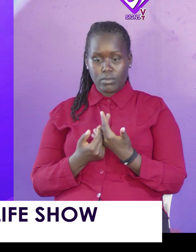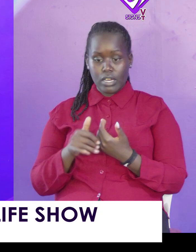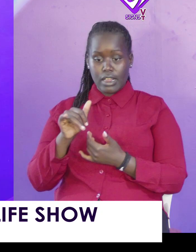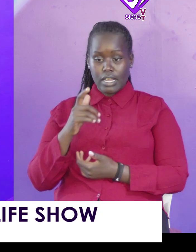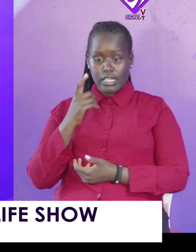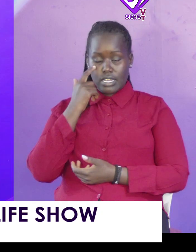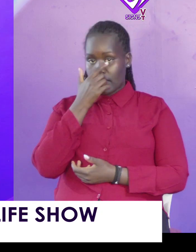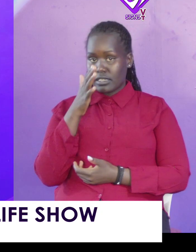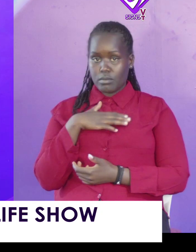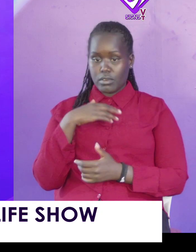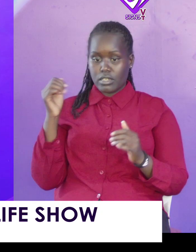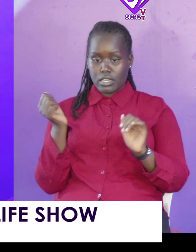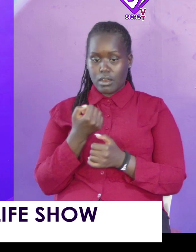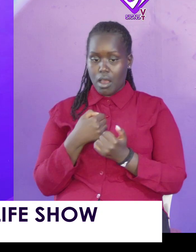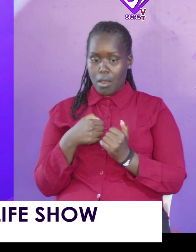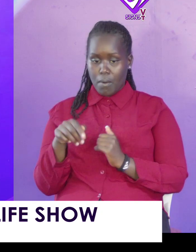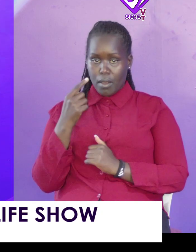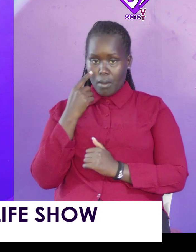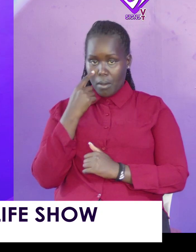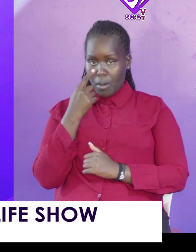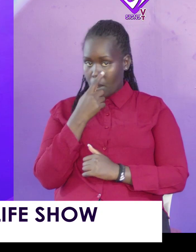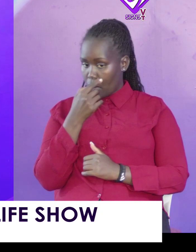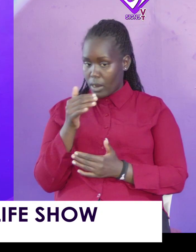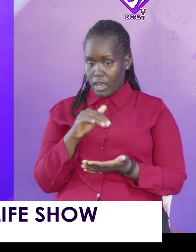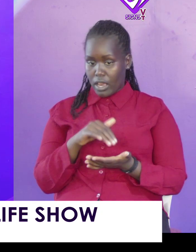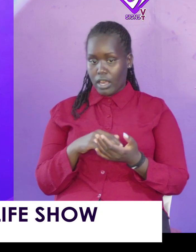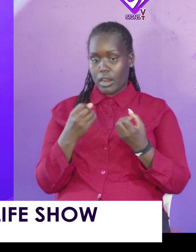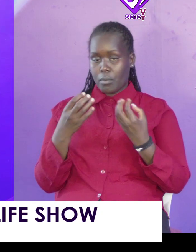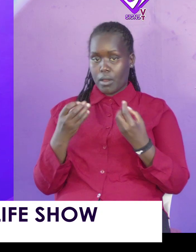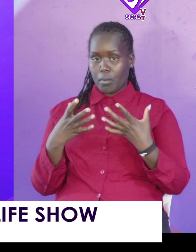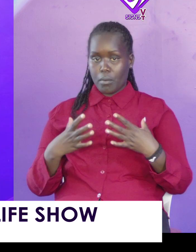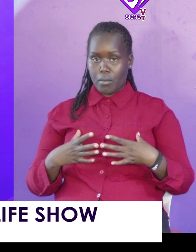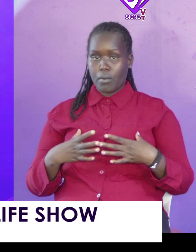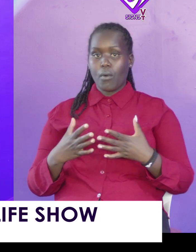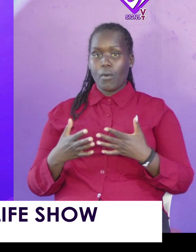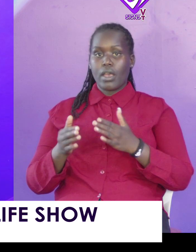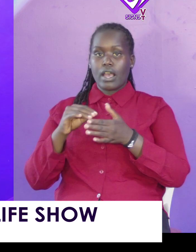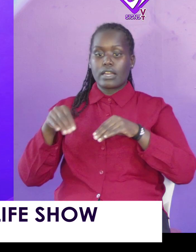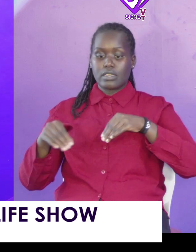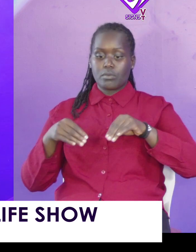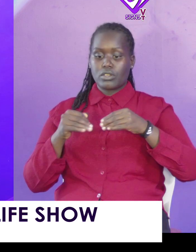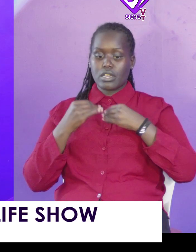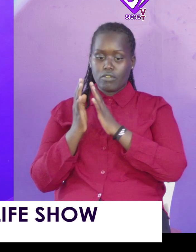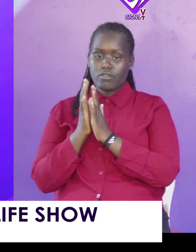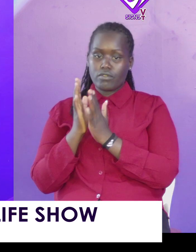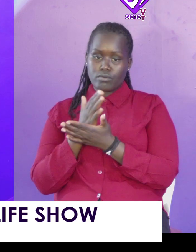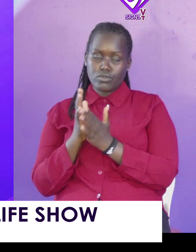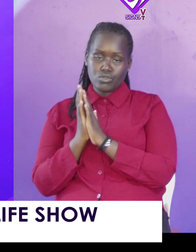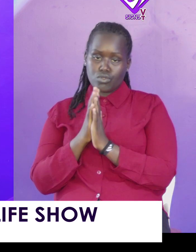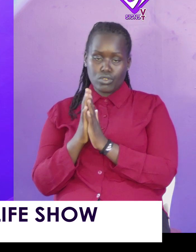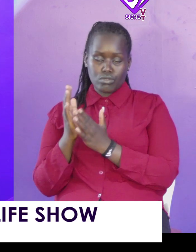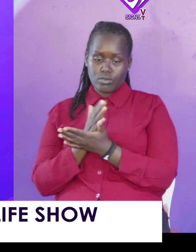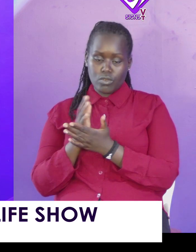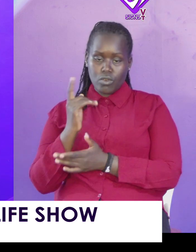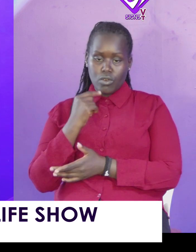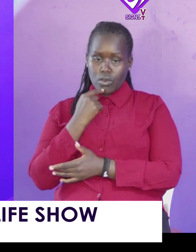sight will not come again. Many persons with disability have their stories to share. They will tell you